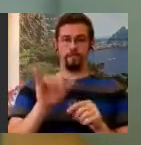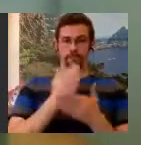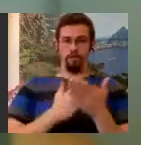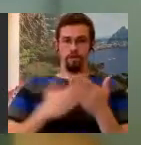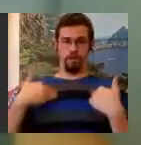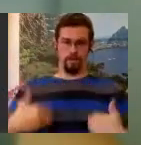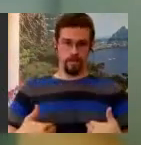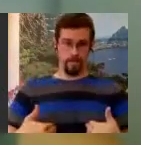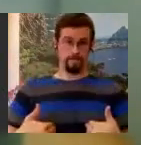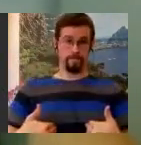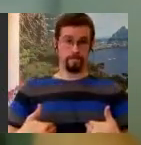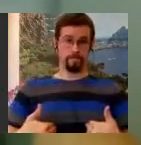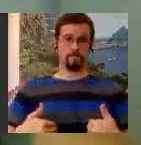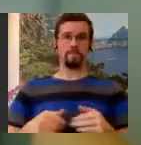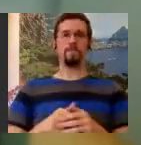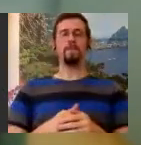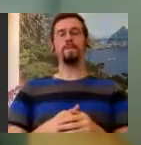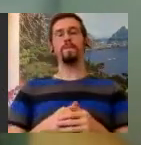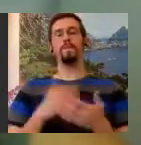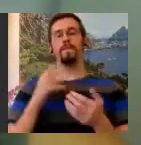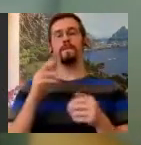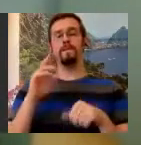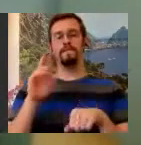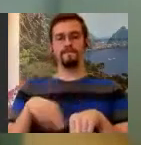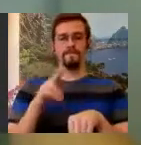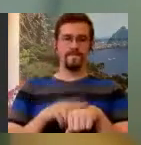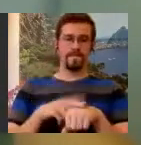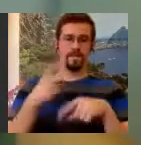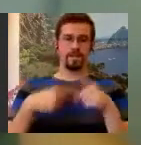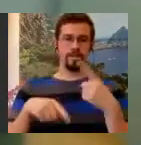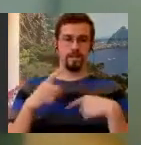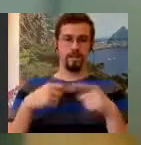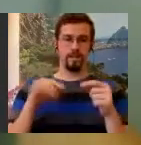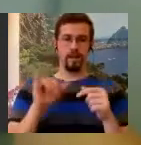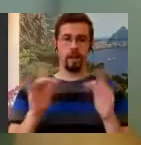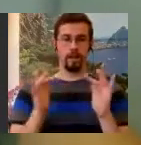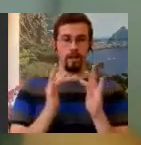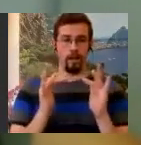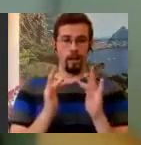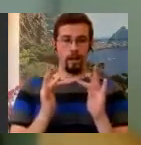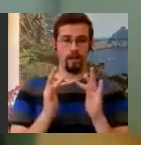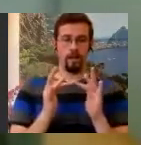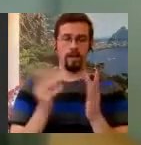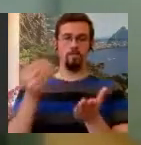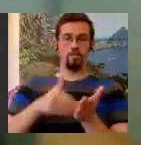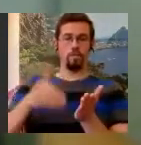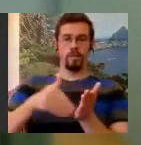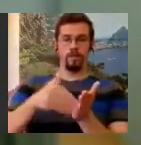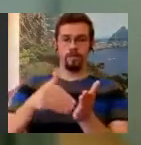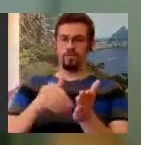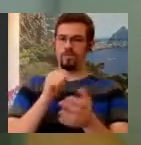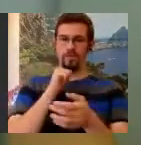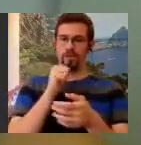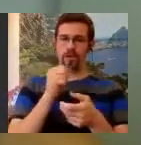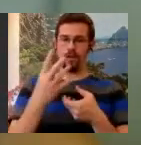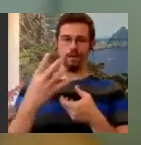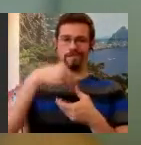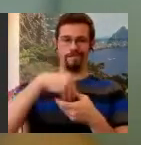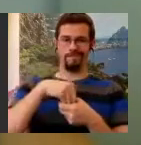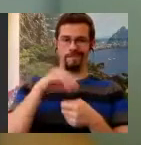Okay? Of course, signs like contacts and repetitions are not related to a